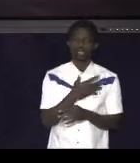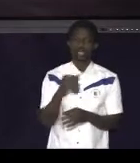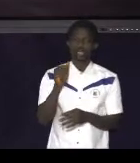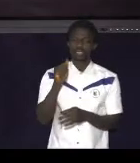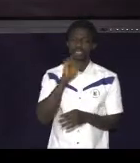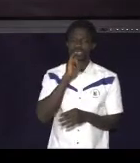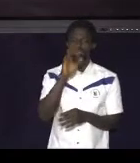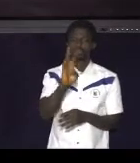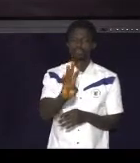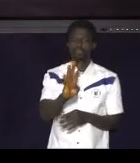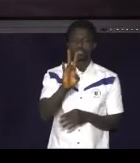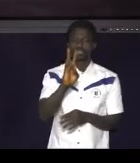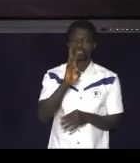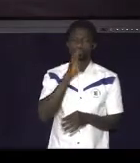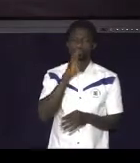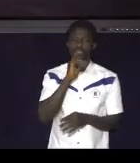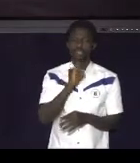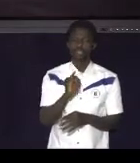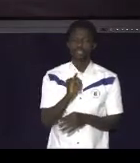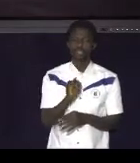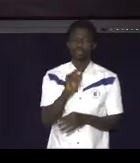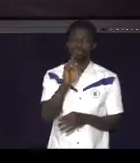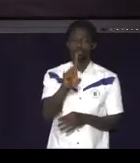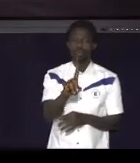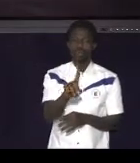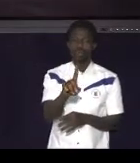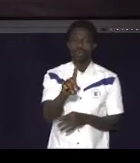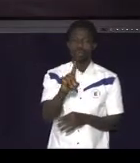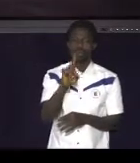is 47, B is